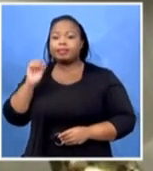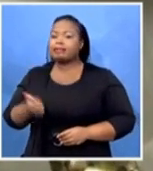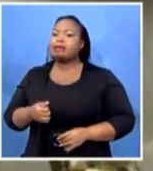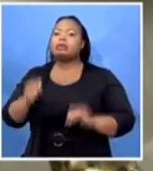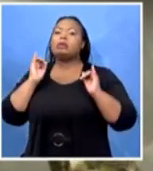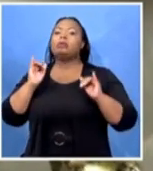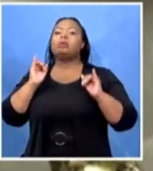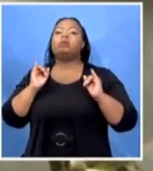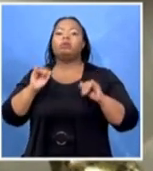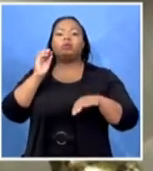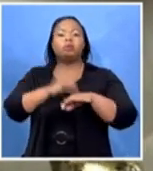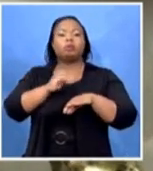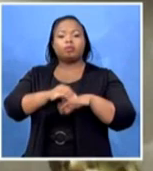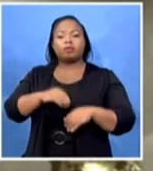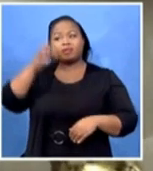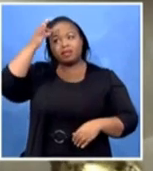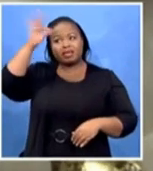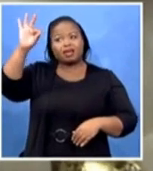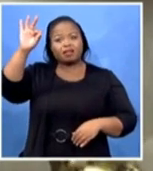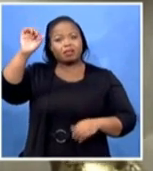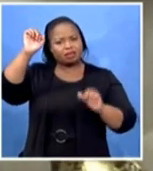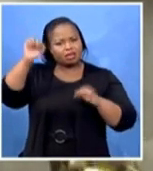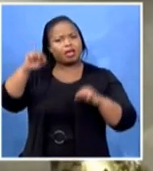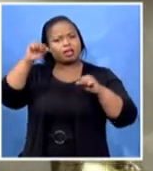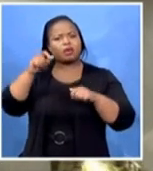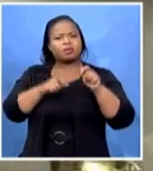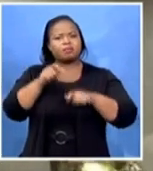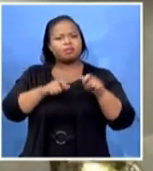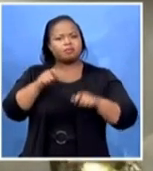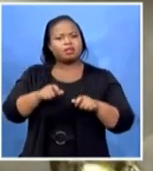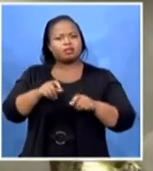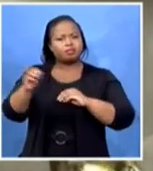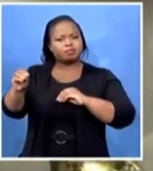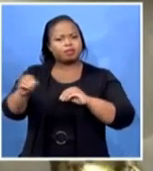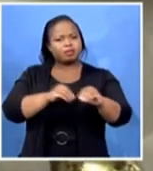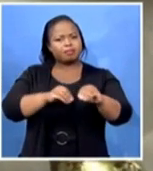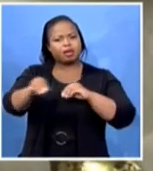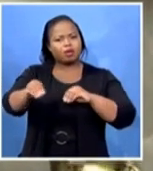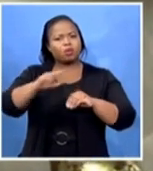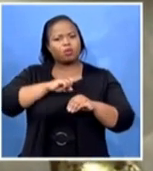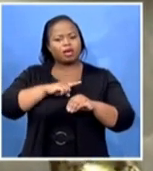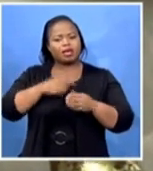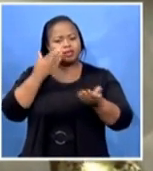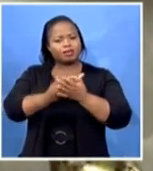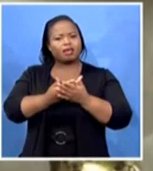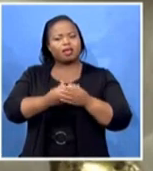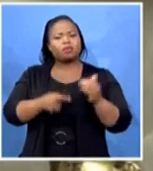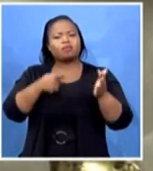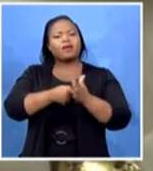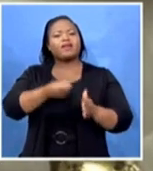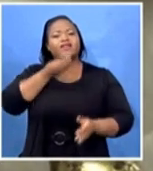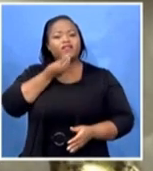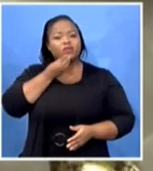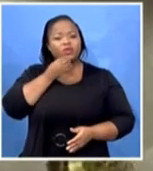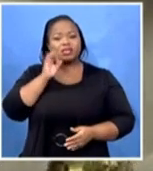allowing people to move just because they've got to get the food. If now in their movement they cannot even be able to get